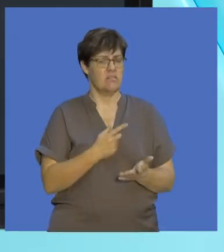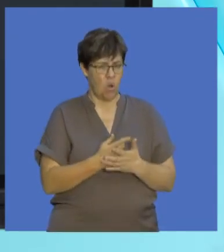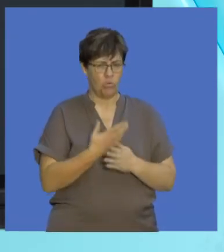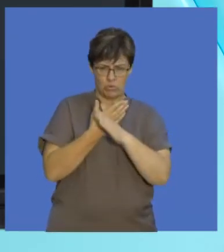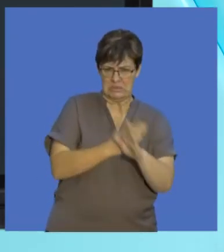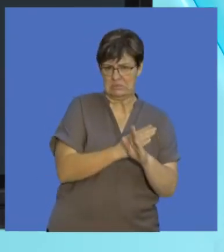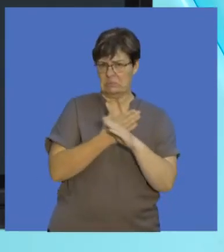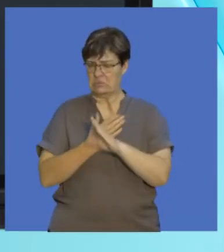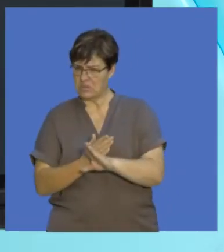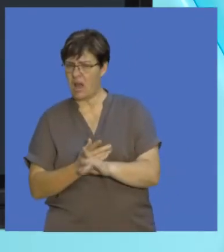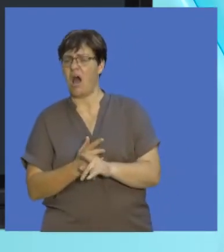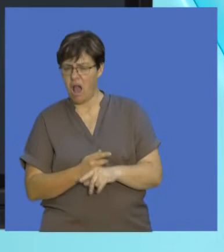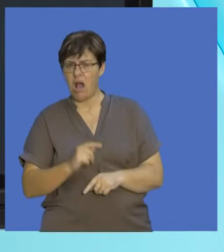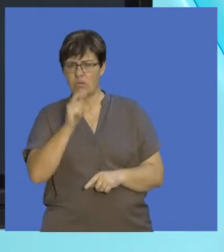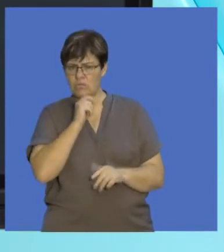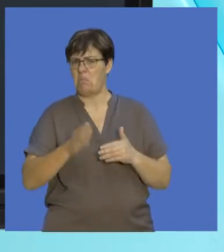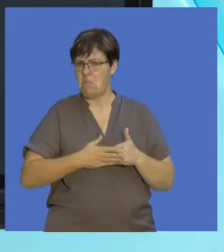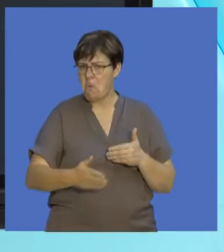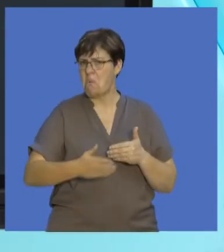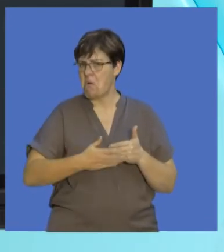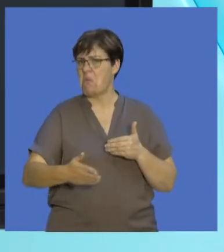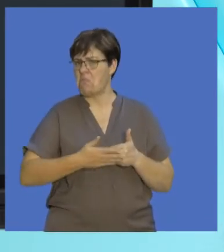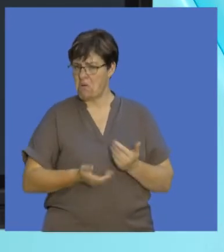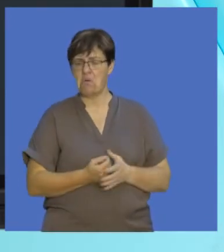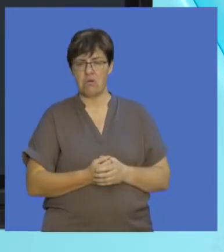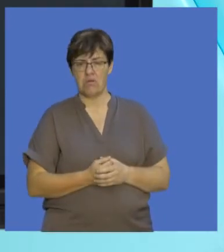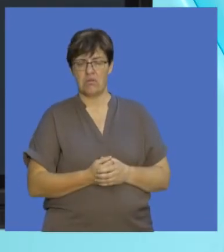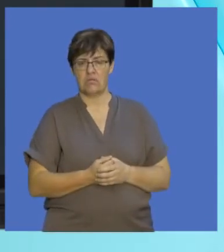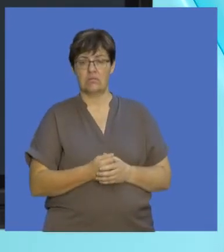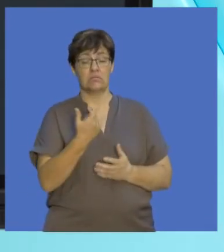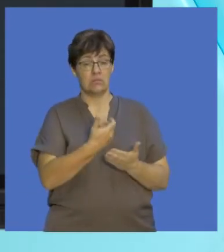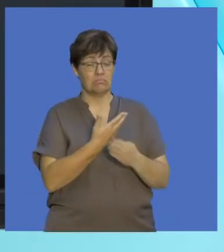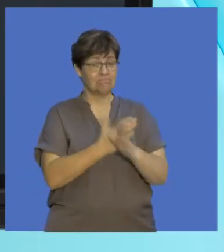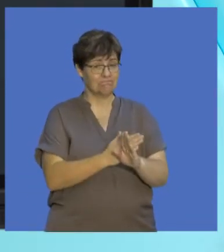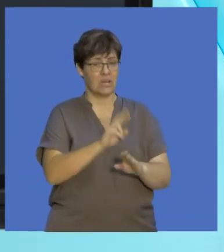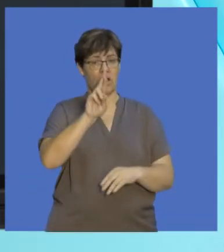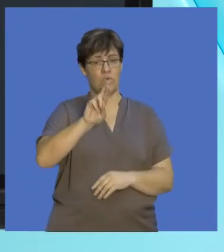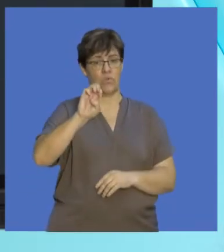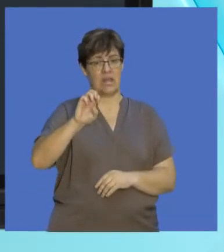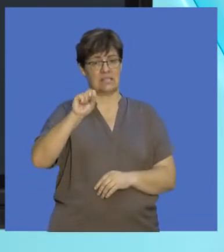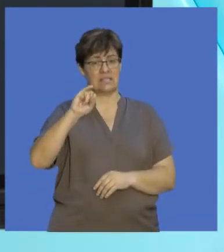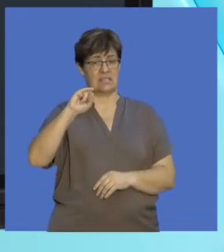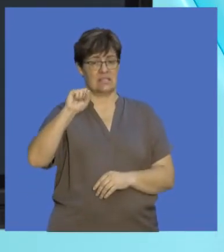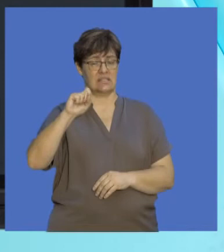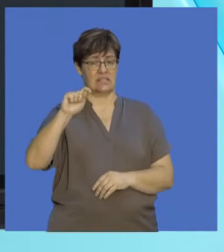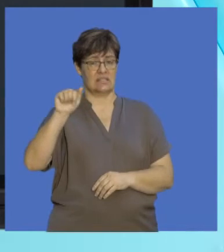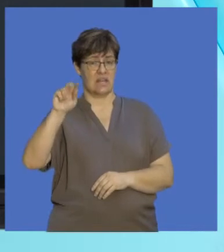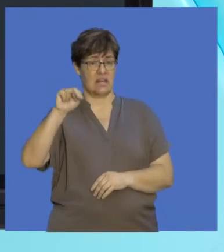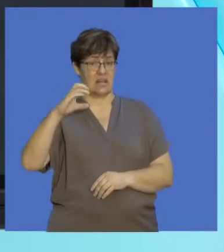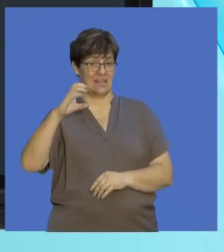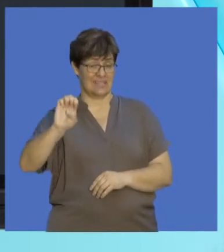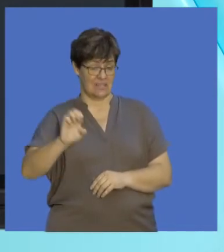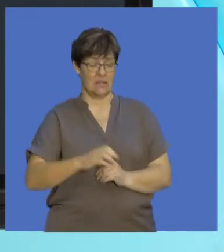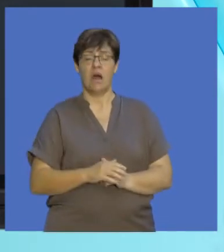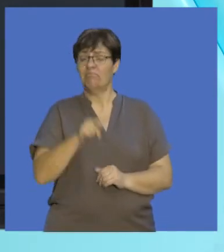to come up, we're starting to use it once too often than others. So the word resistance, we would understand it in the